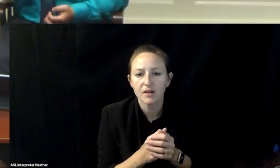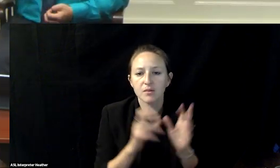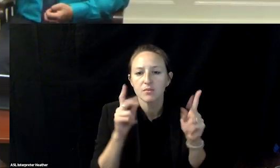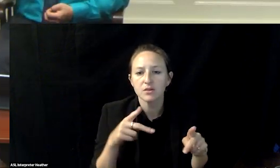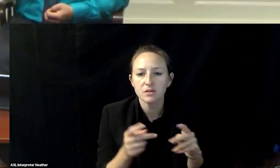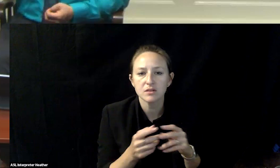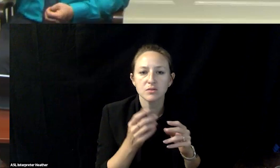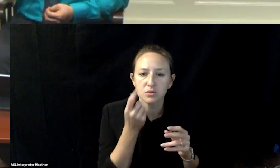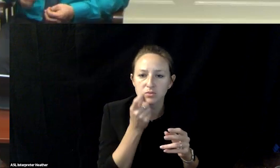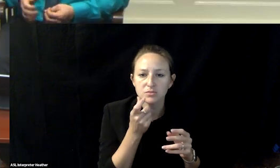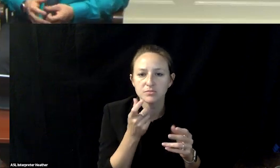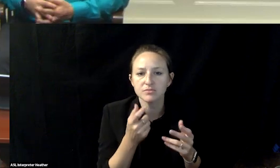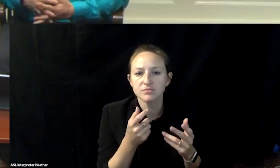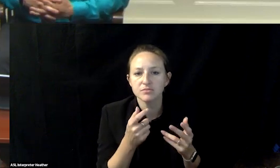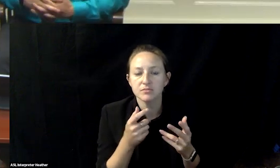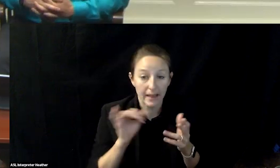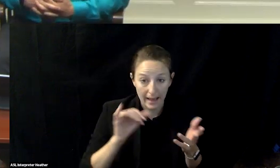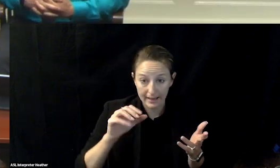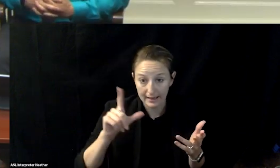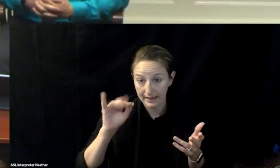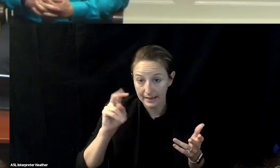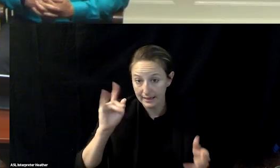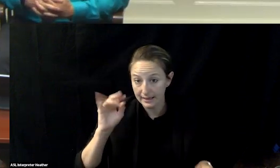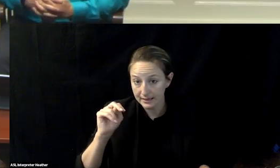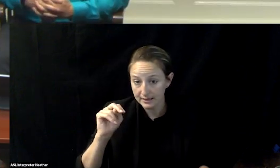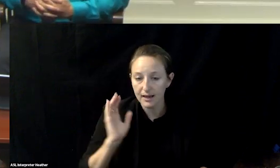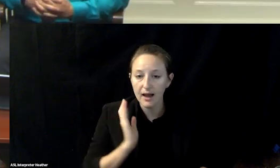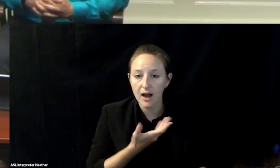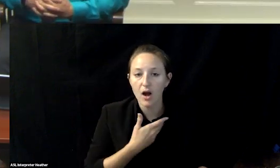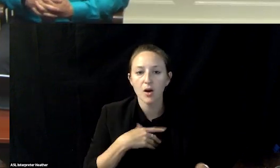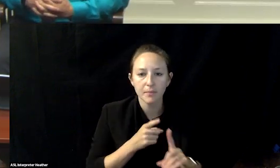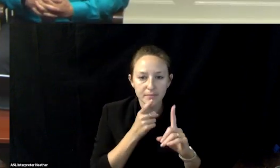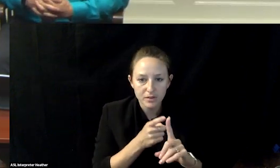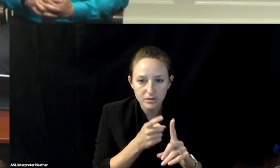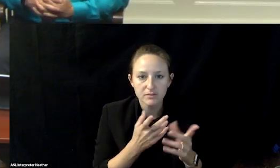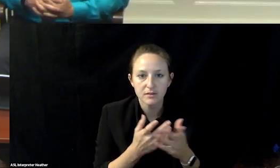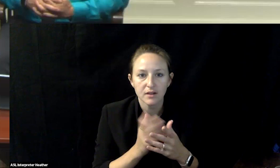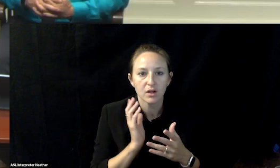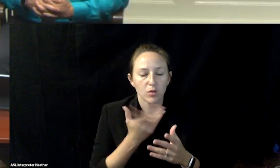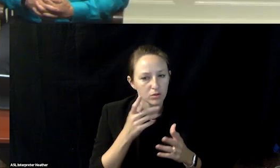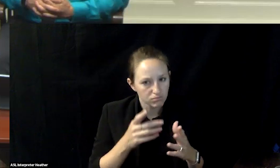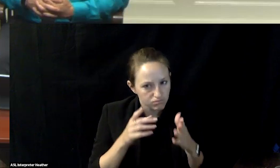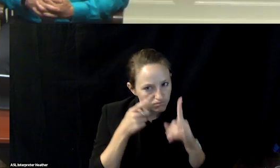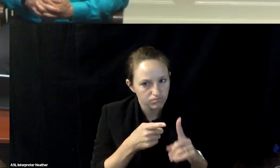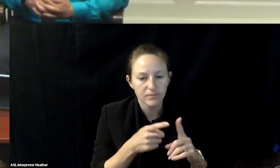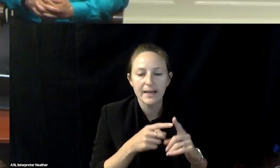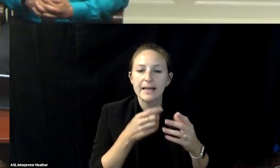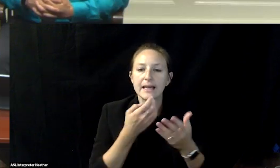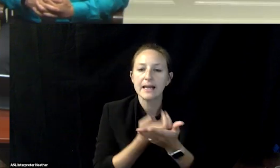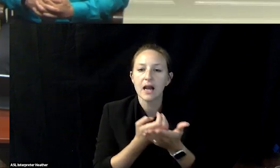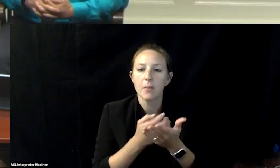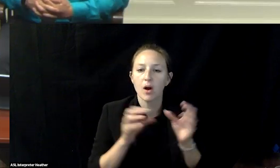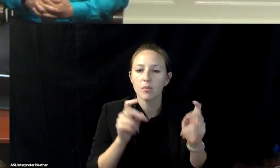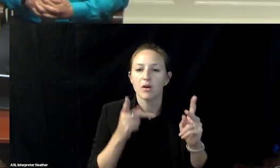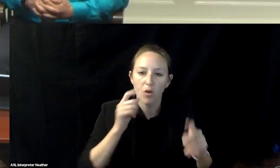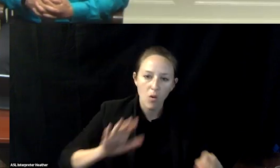company like LinkedIn, where our mission, we're driven by creating economic opportunity for every member of the